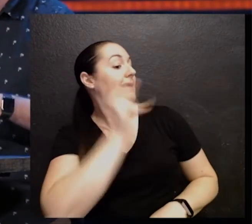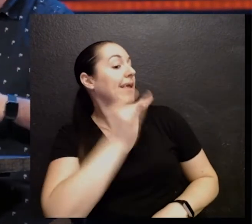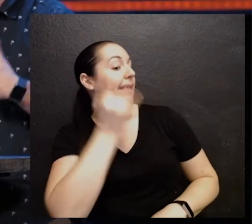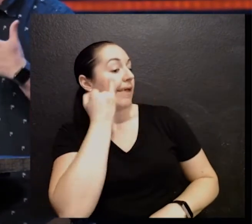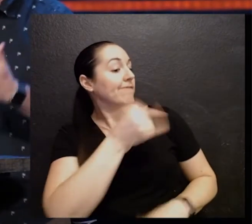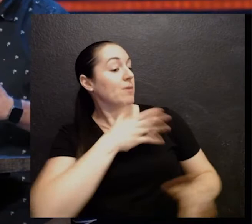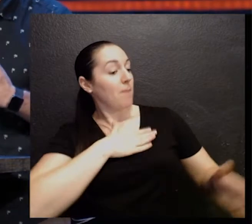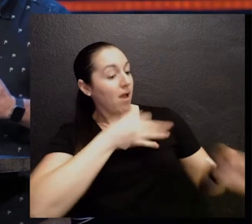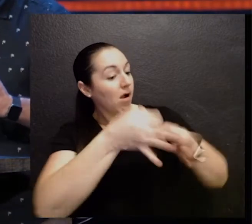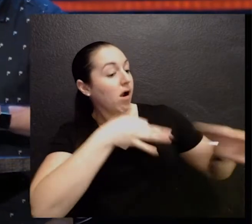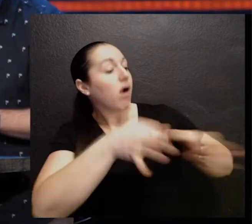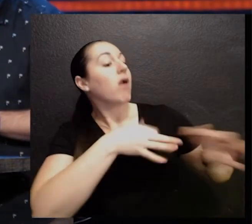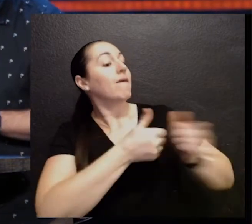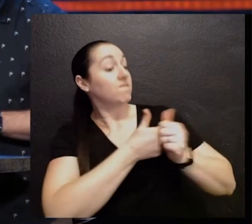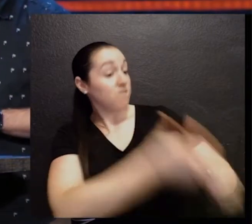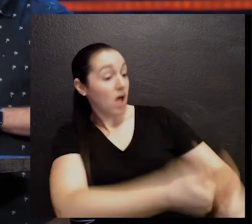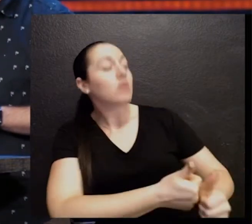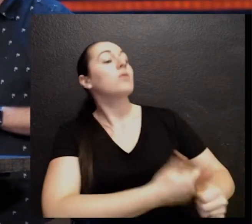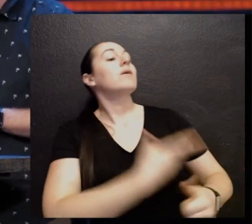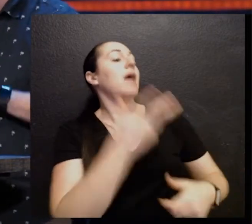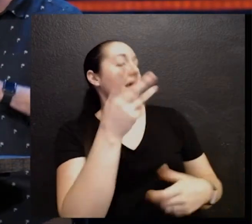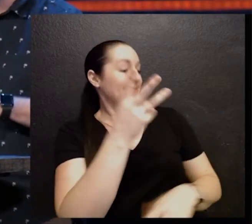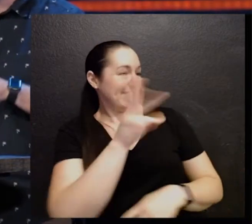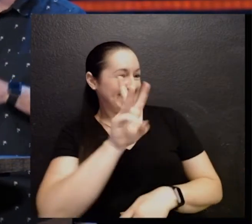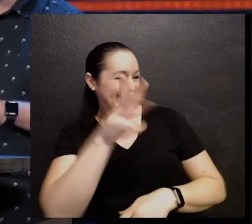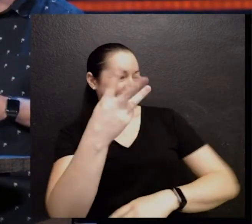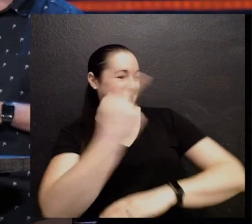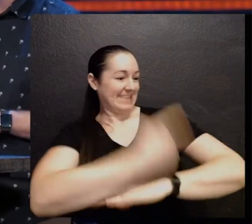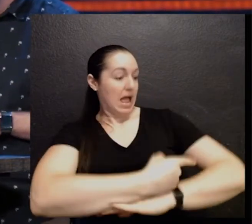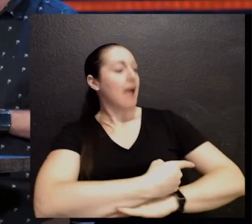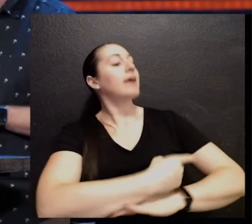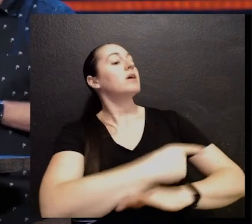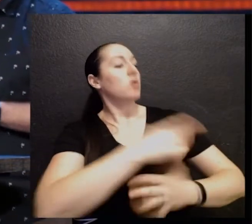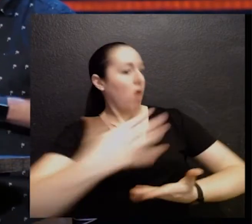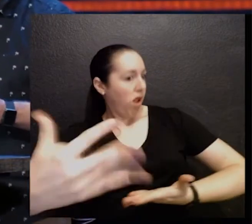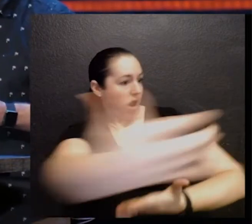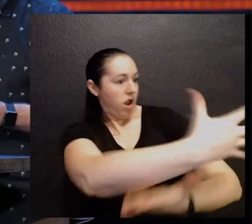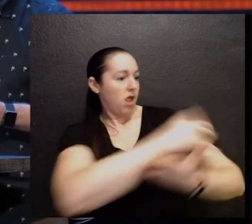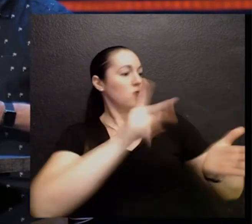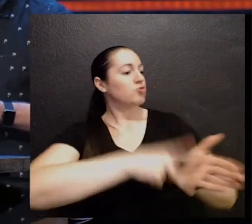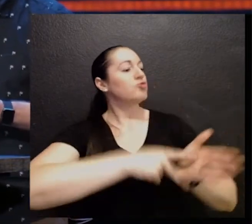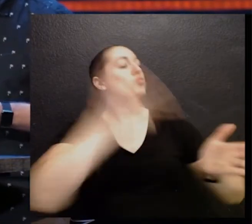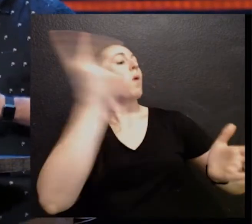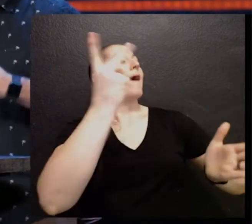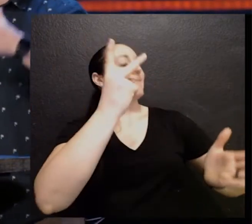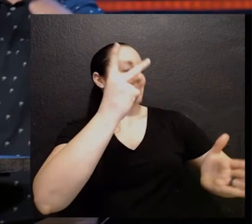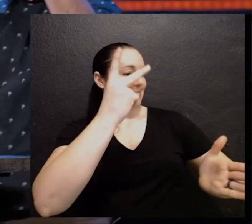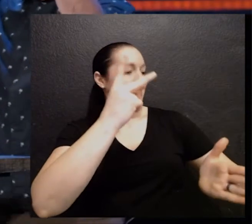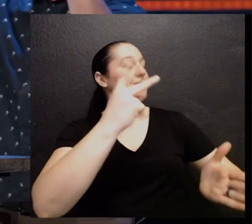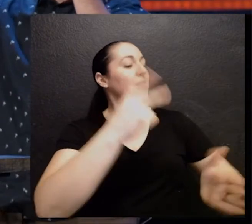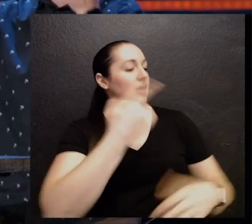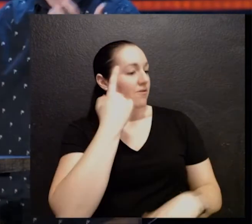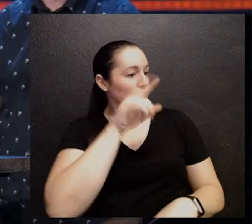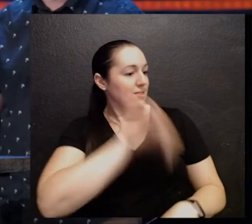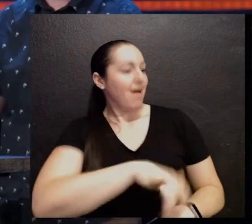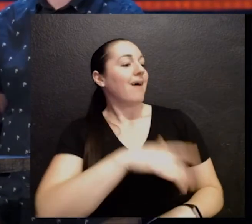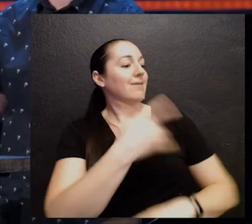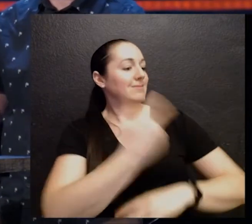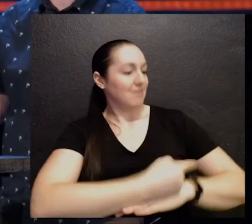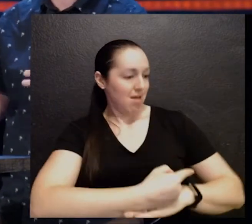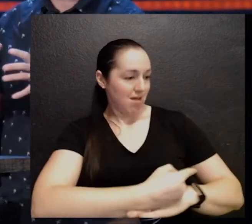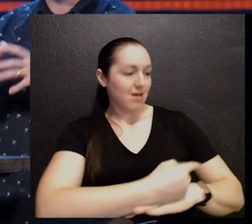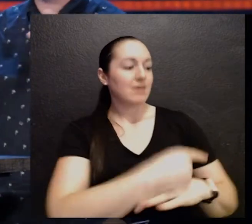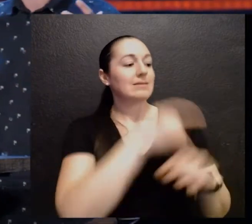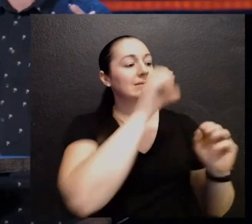day, they're to prepare what they bring in, and that is to be twice as much as they gather on the other days." So God rains down this bread